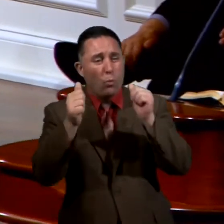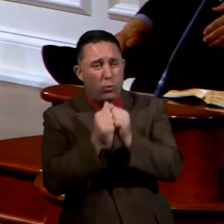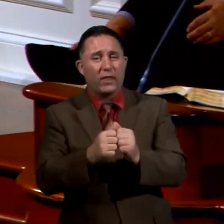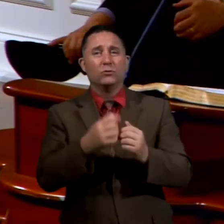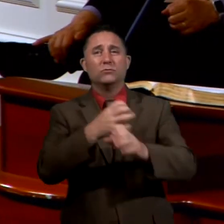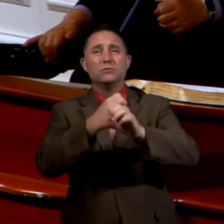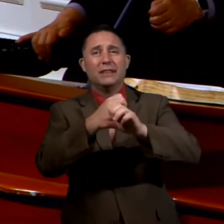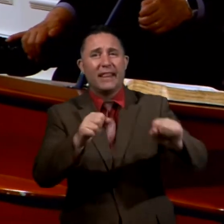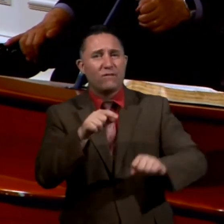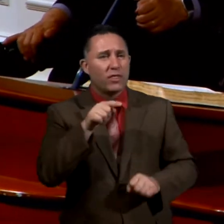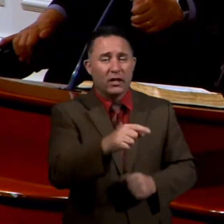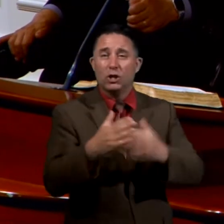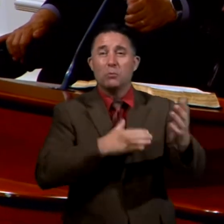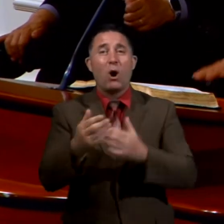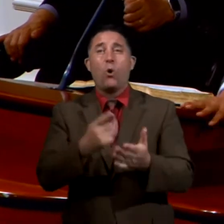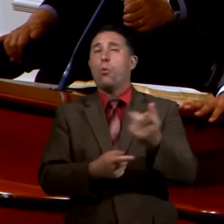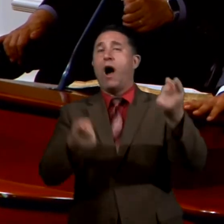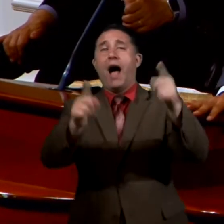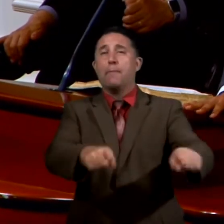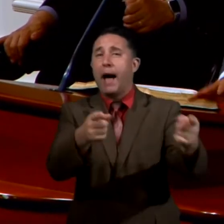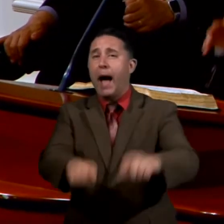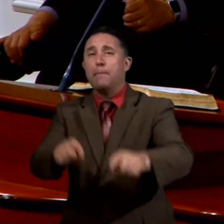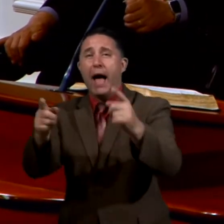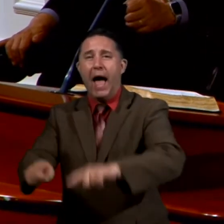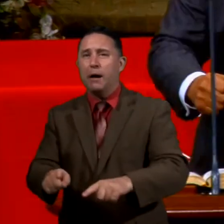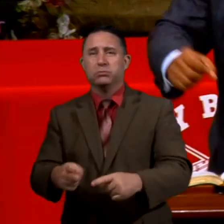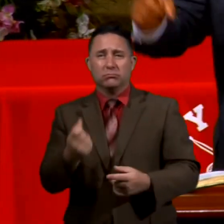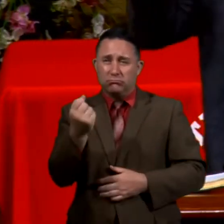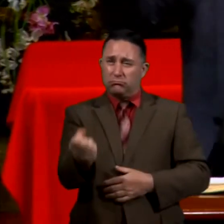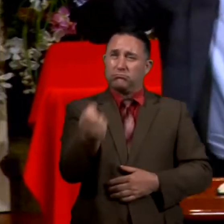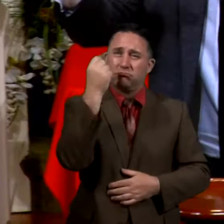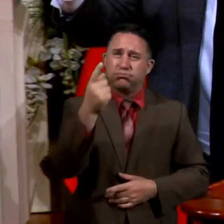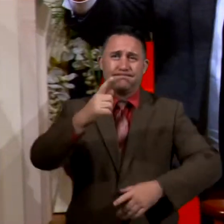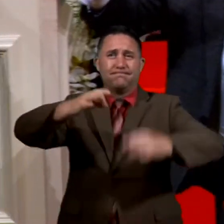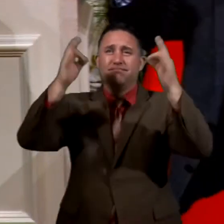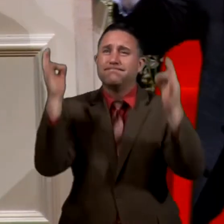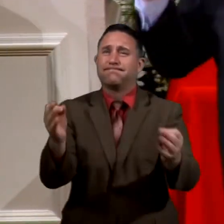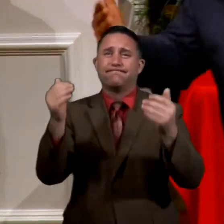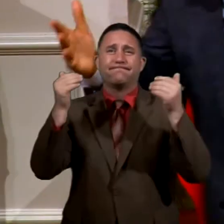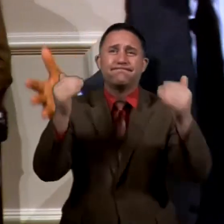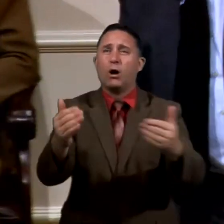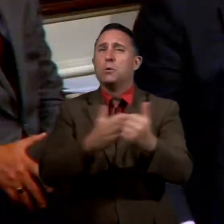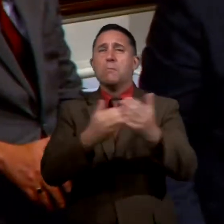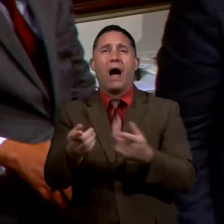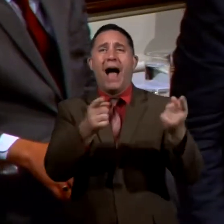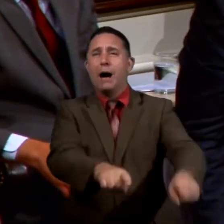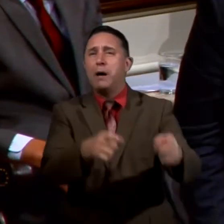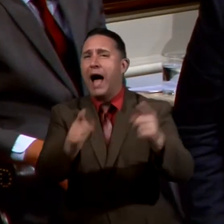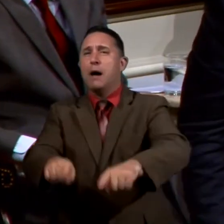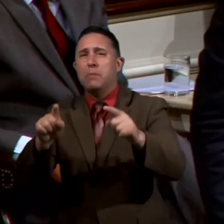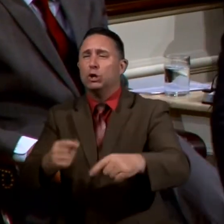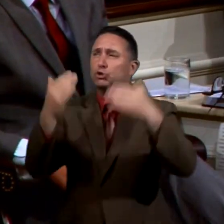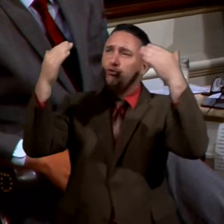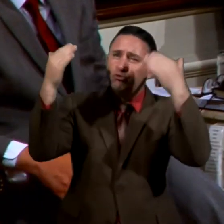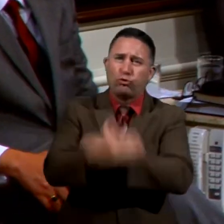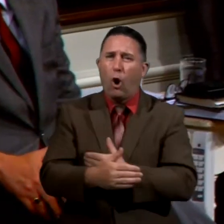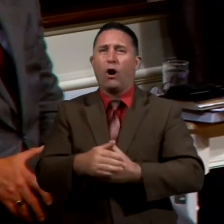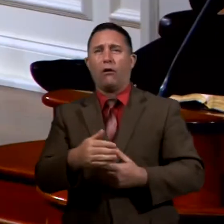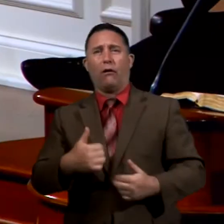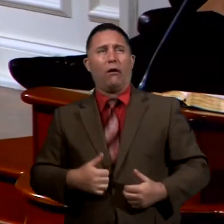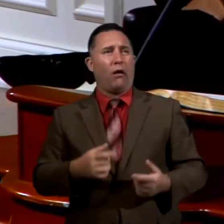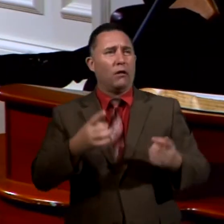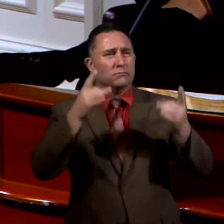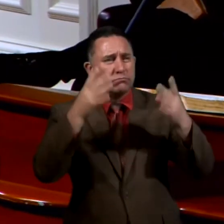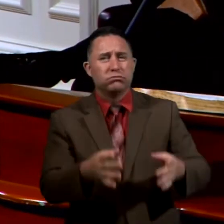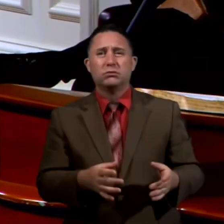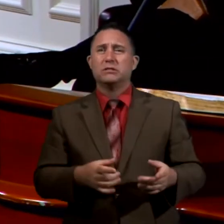to deliver thee. No matter what comes your way, just understand and decide, no matter what it is, no matter how dark a cave, no matter how